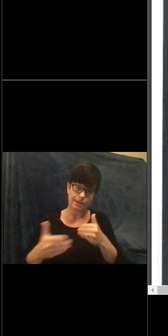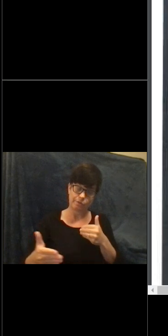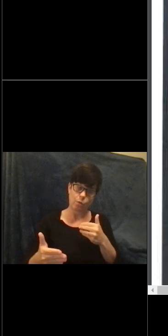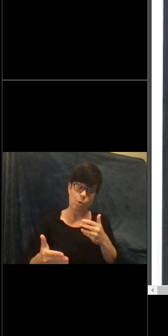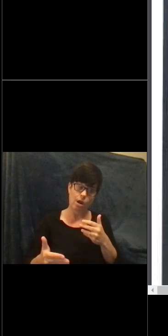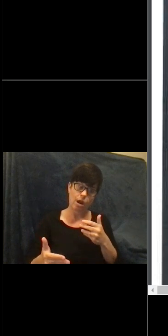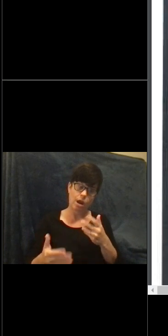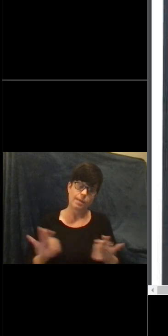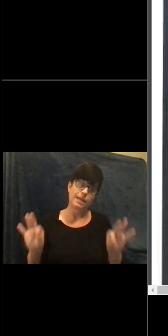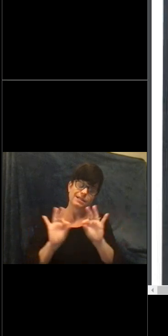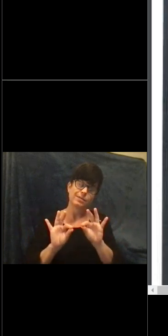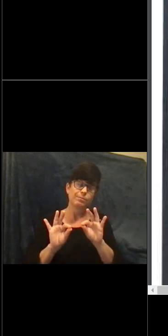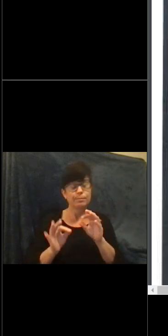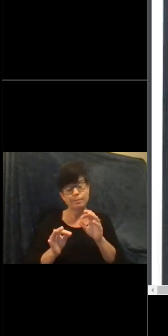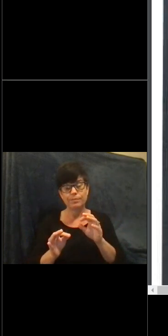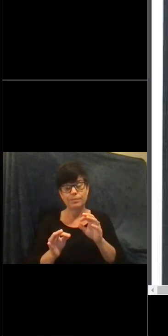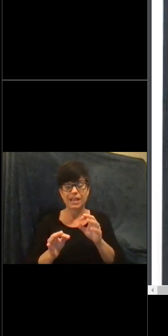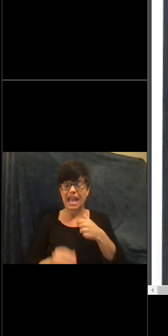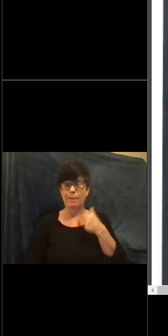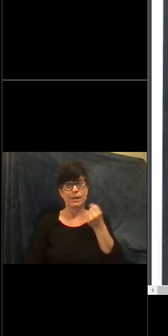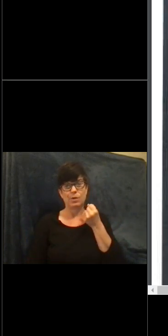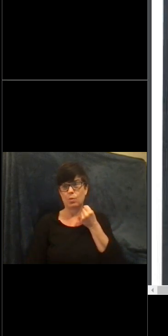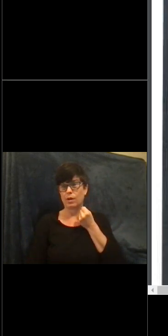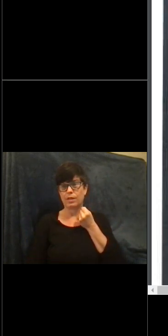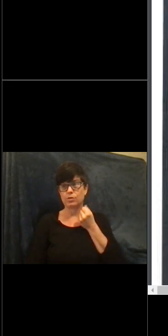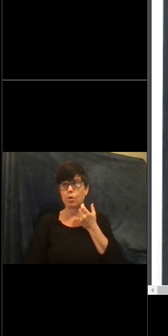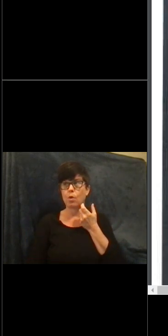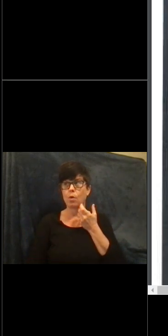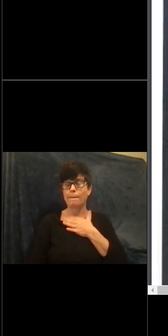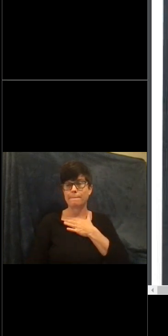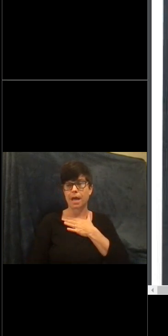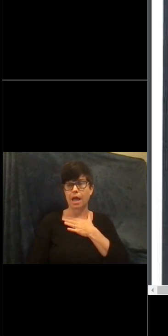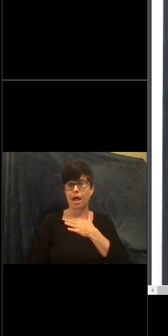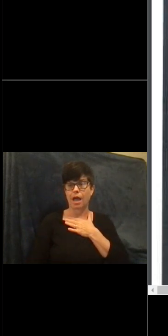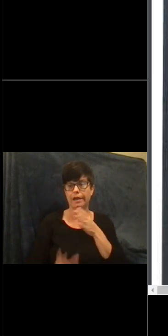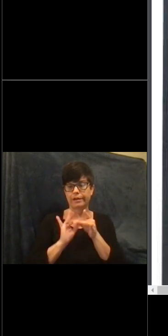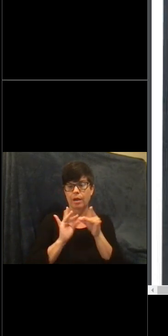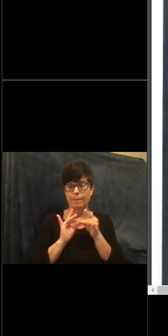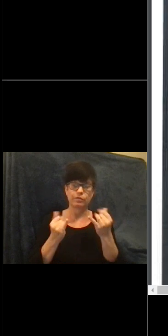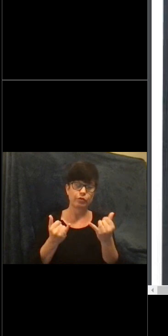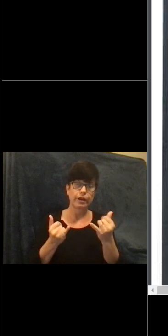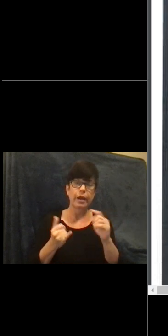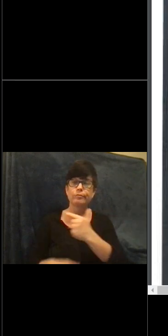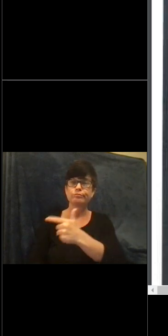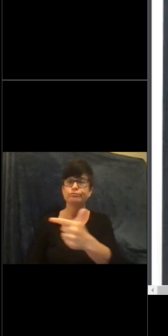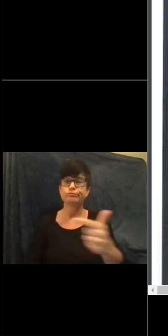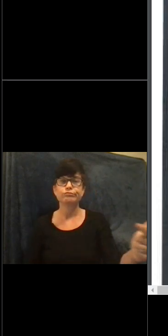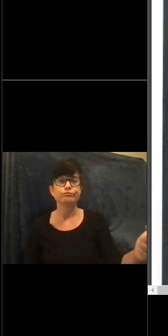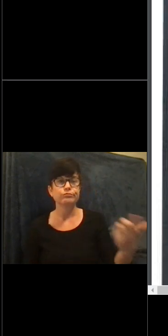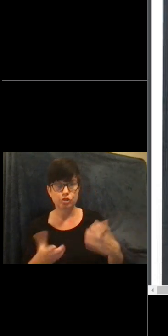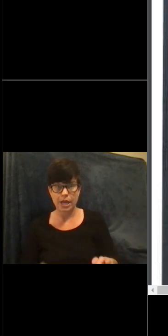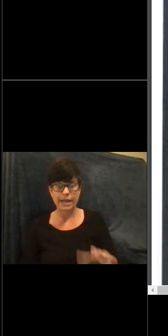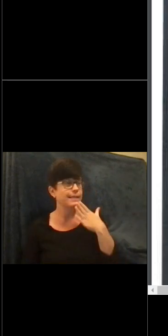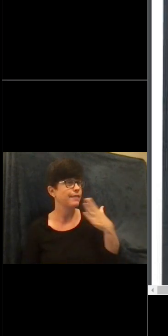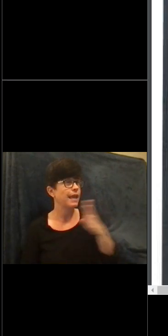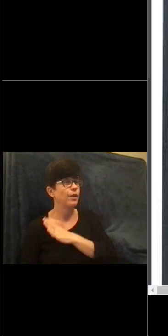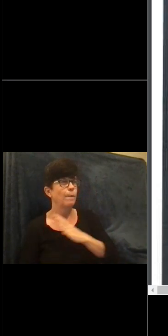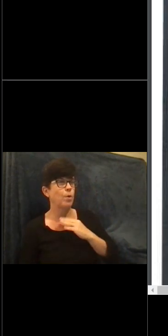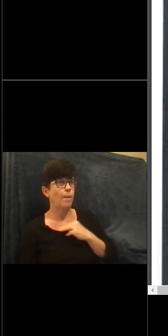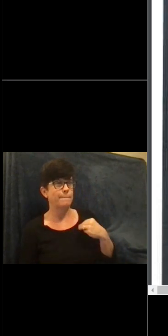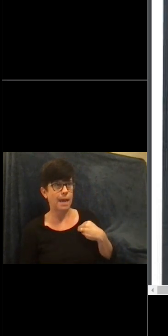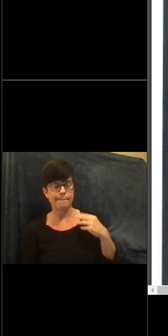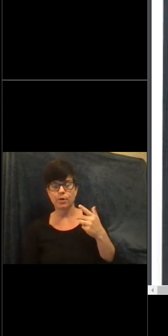today. I'm going to withhold the rest of my comments for now to give other people a chance to. All right. Thank you, board member. We're going to turn